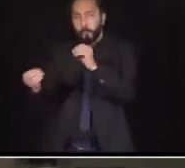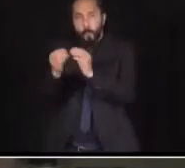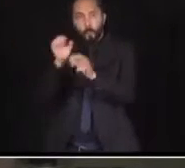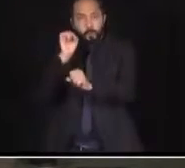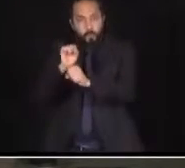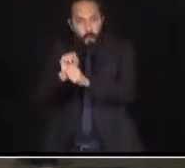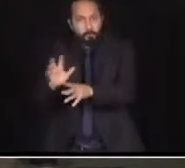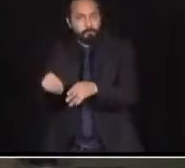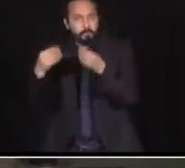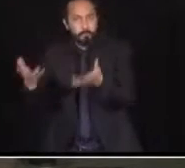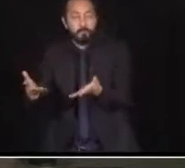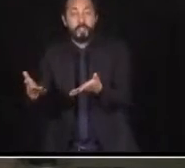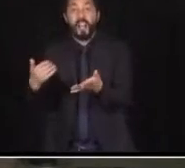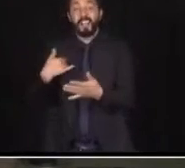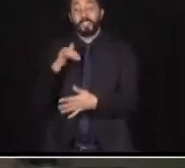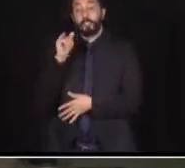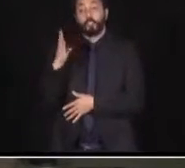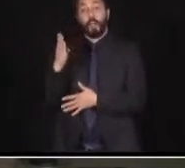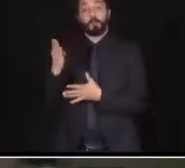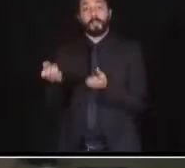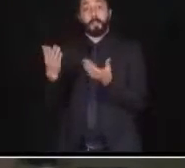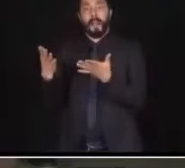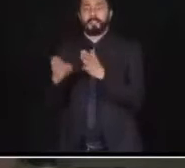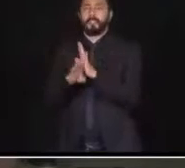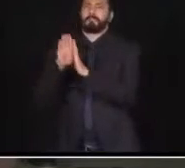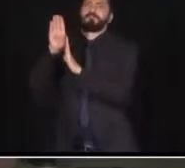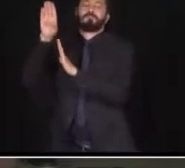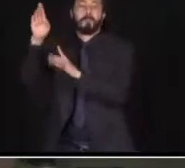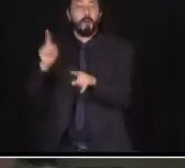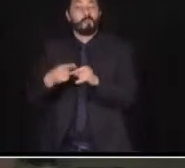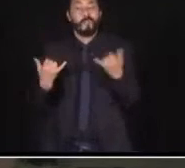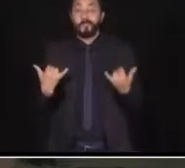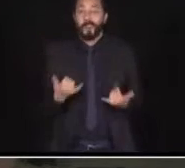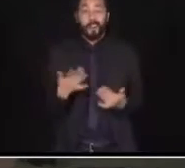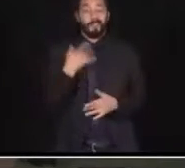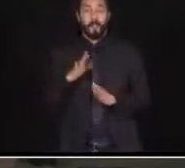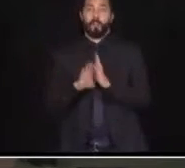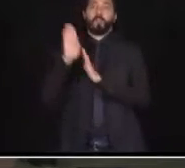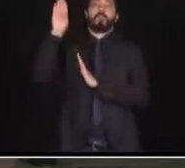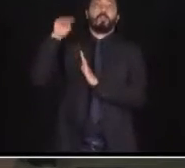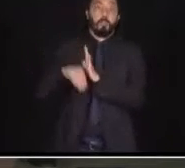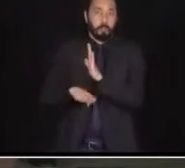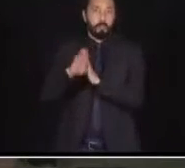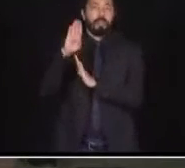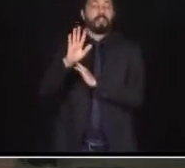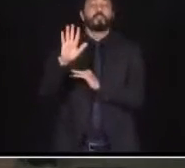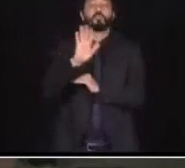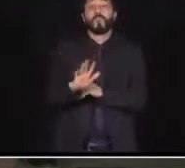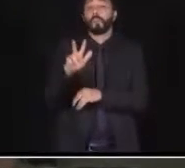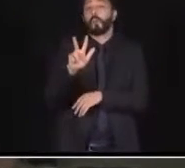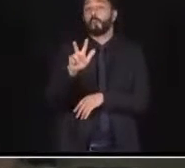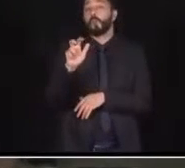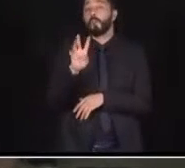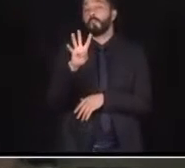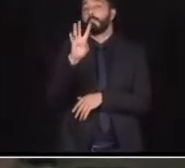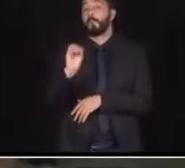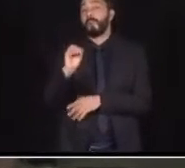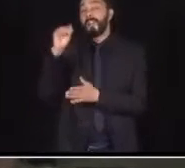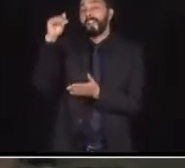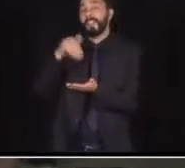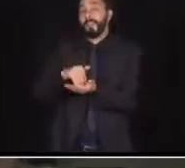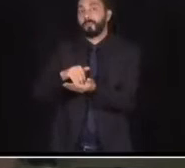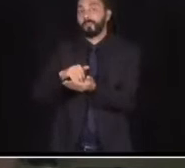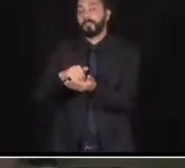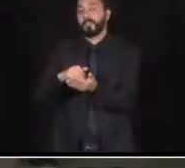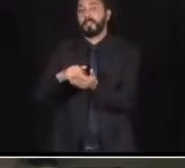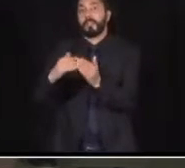numbers, job numbers go up, but this is like a roller coaster. We're still about 340,000 roughly behind before we